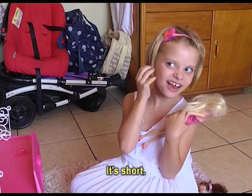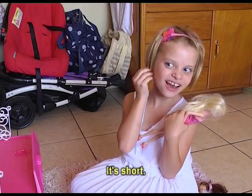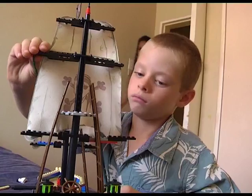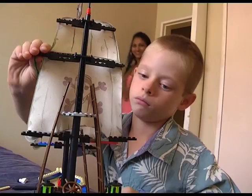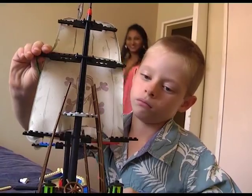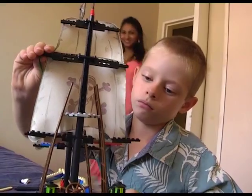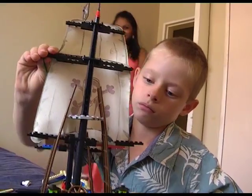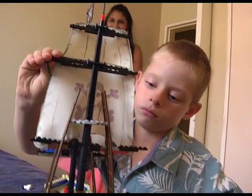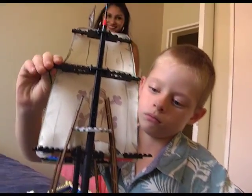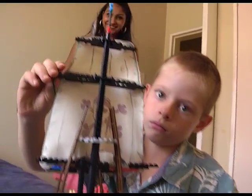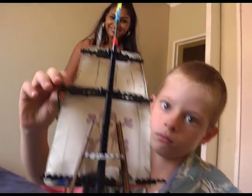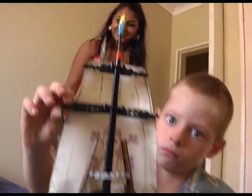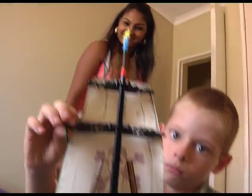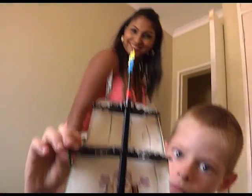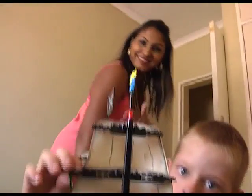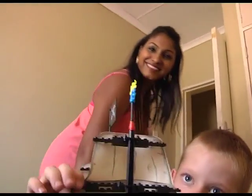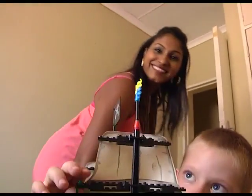is ten